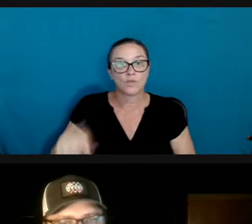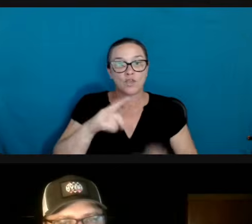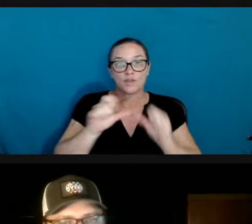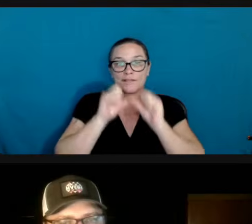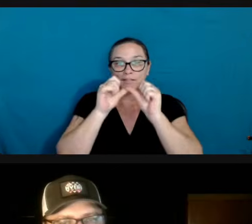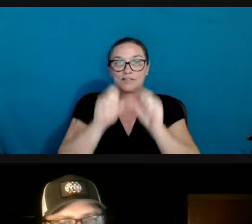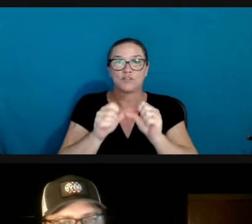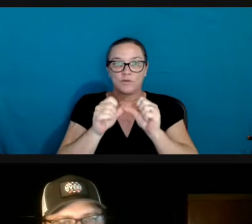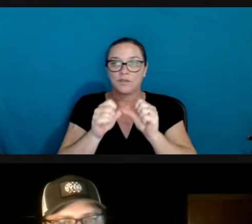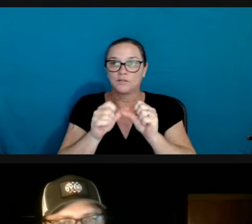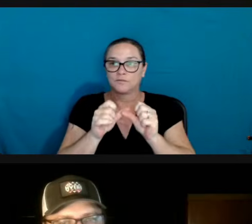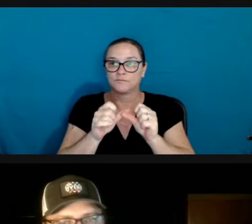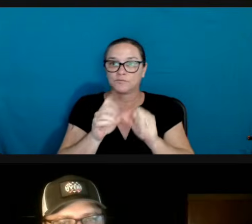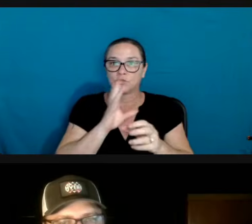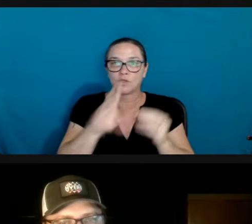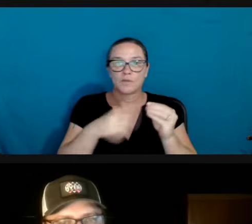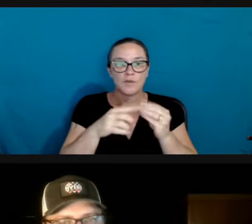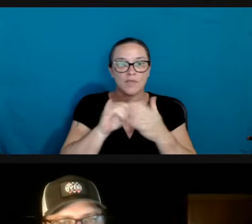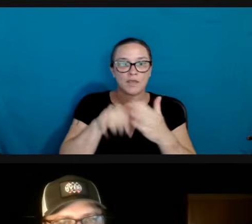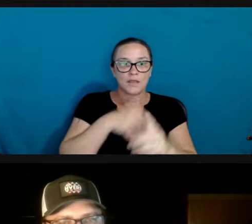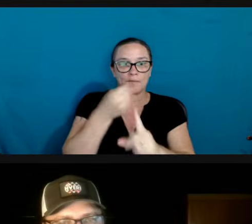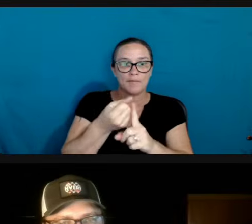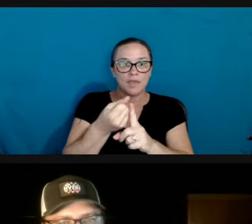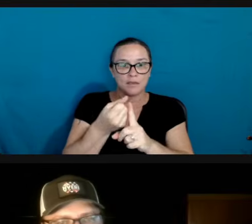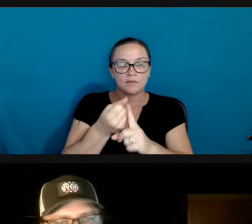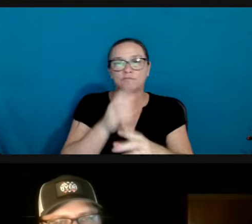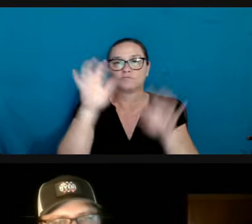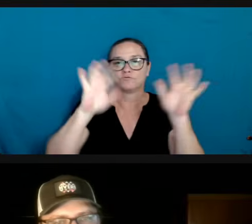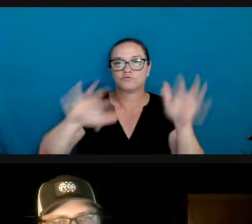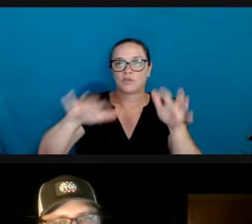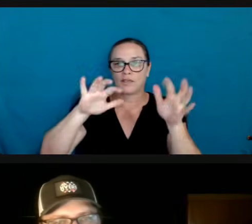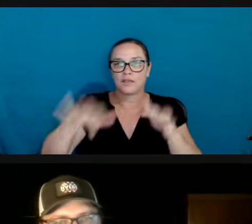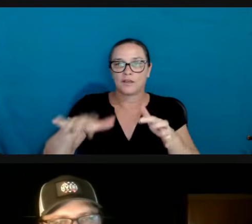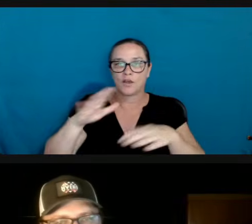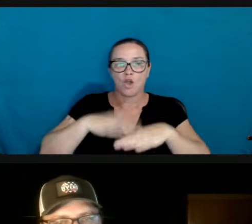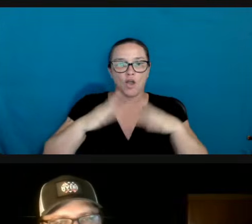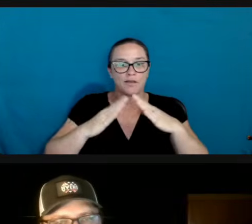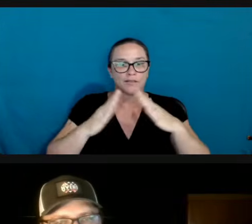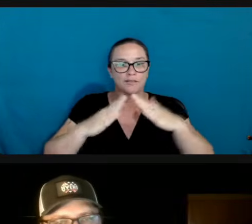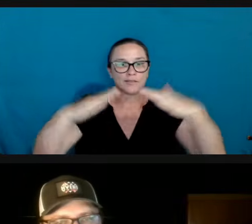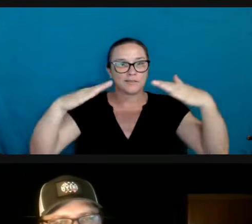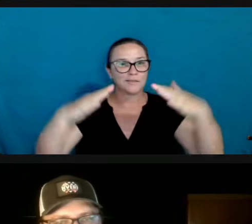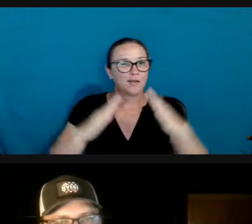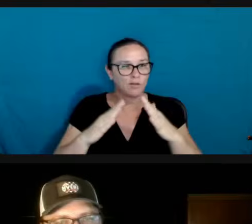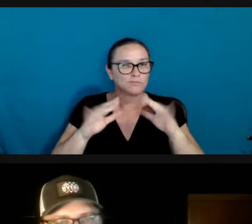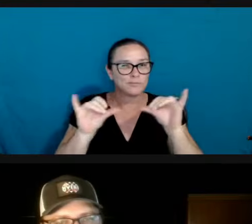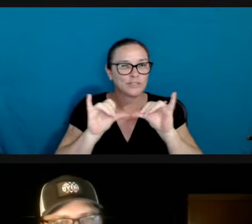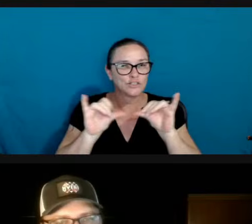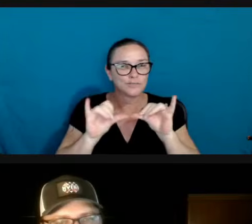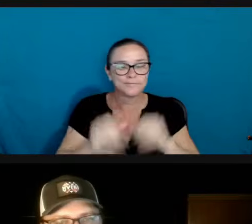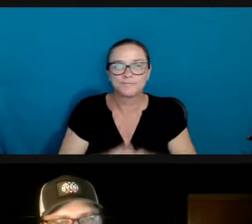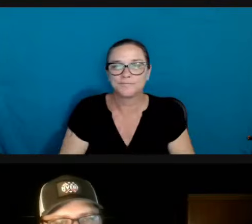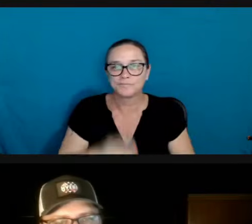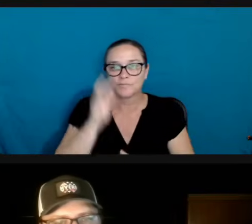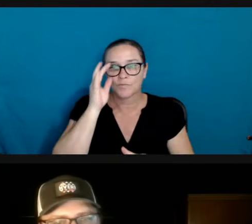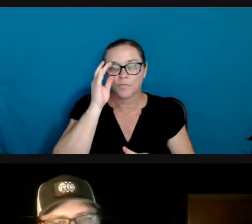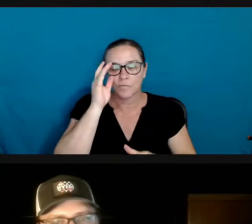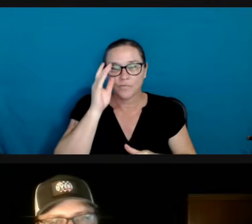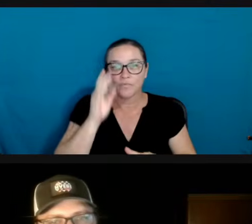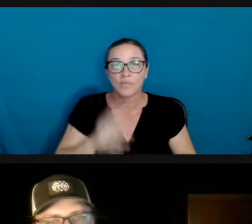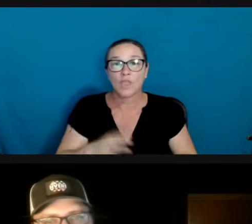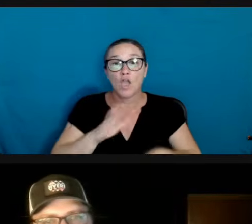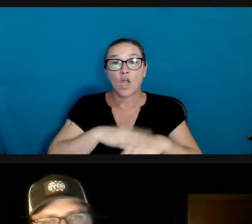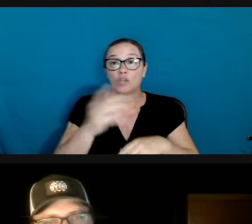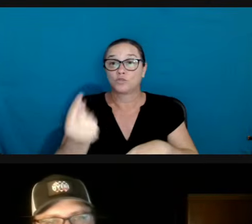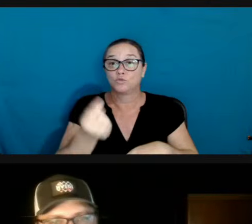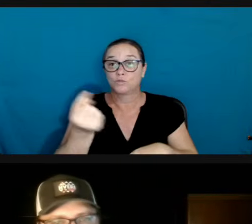hammer home this impact of the rain and the tilt meters. Coming to Tuesday, you know that the